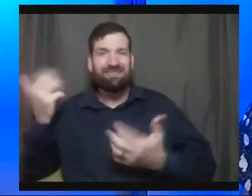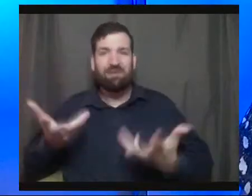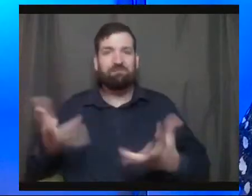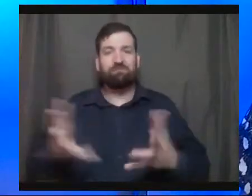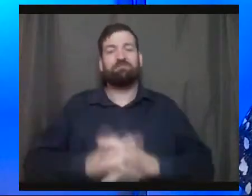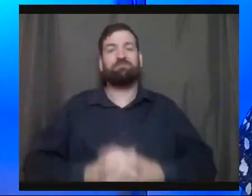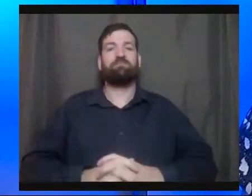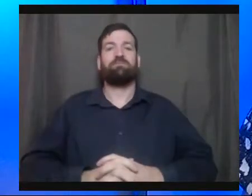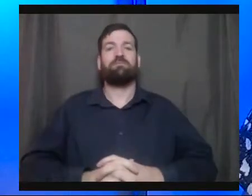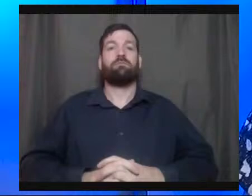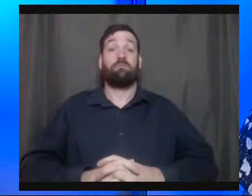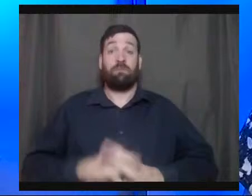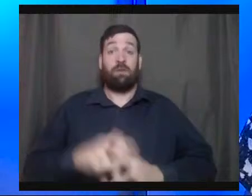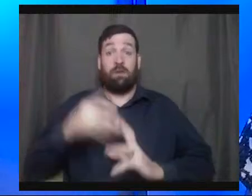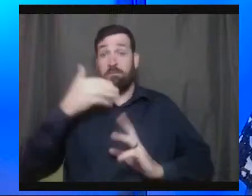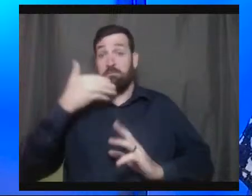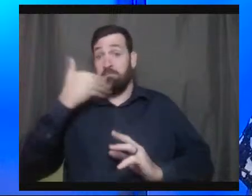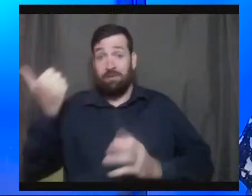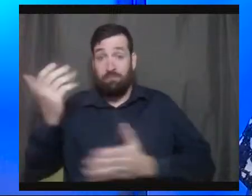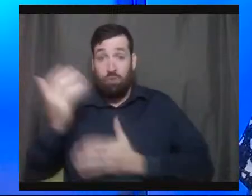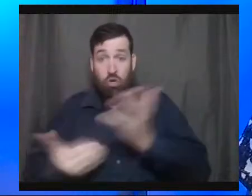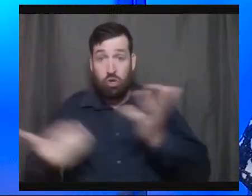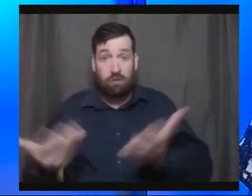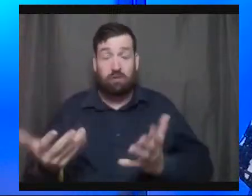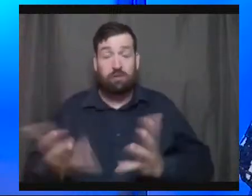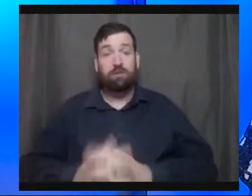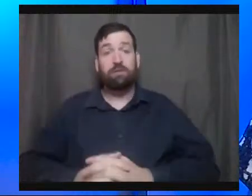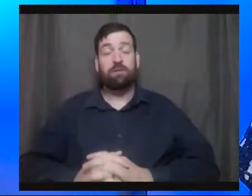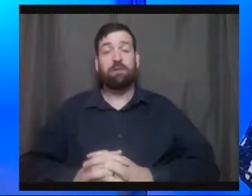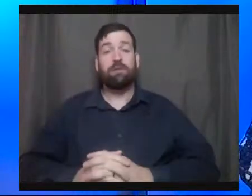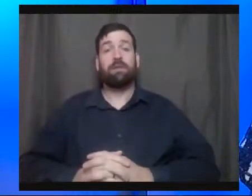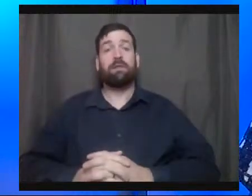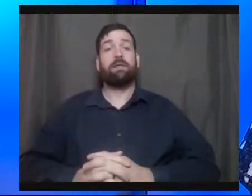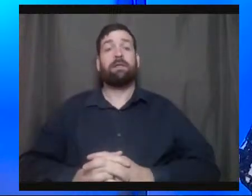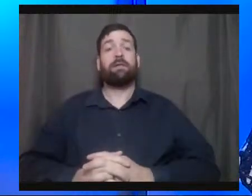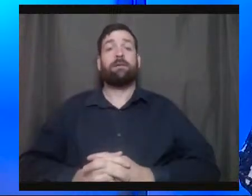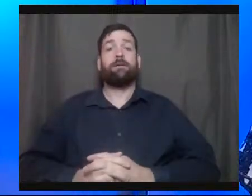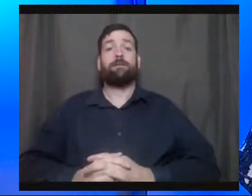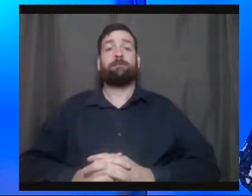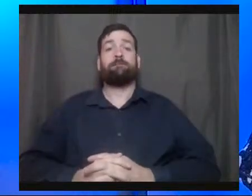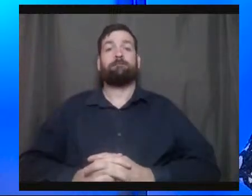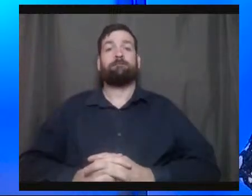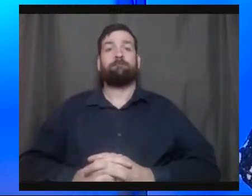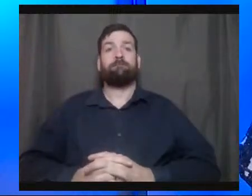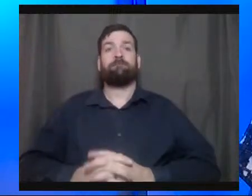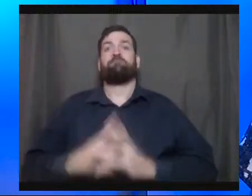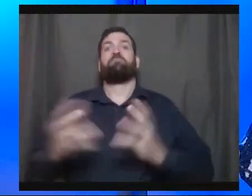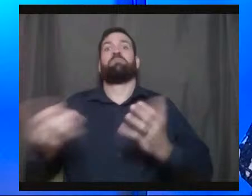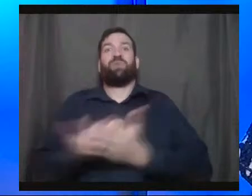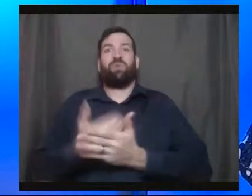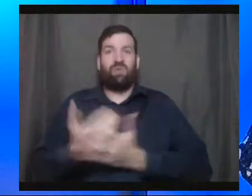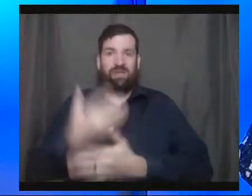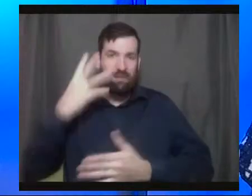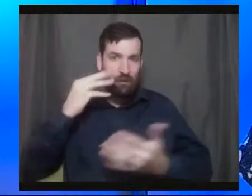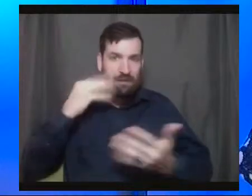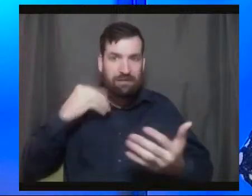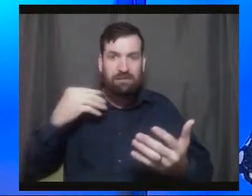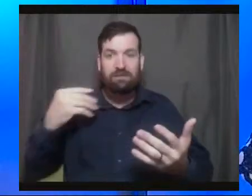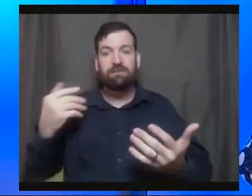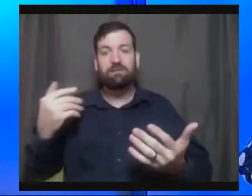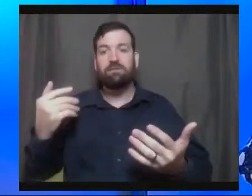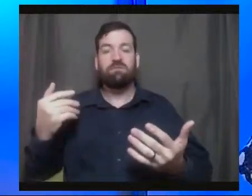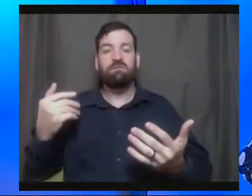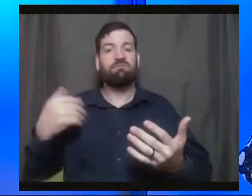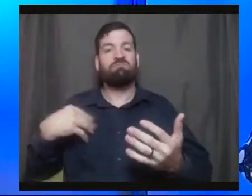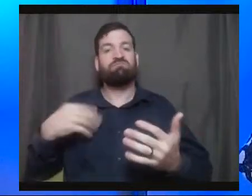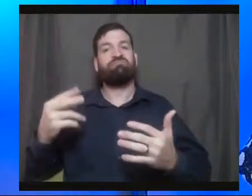The best part has probably just been the new experiences and just looking forward.